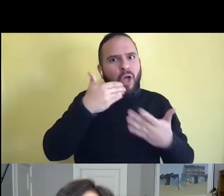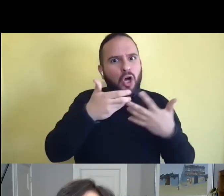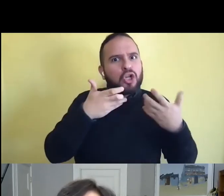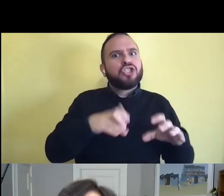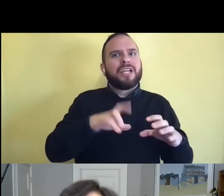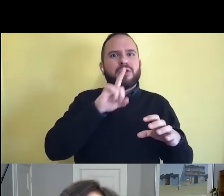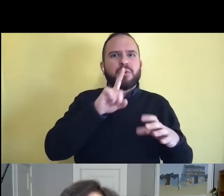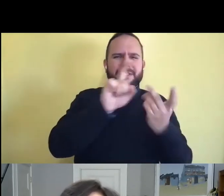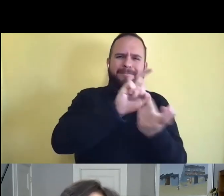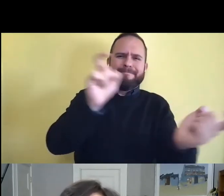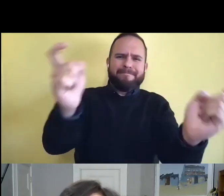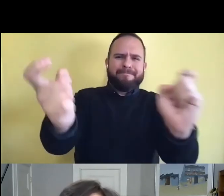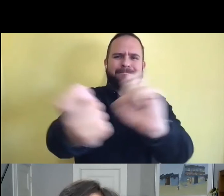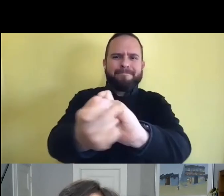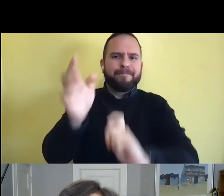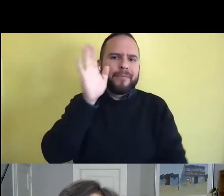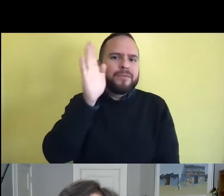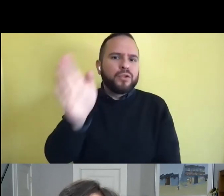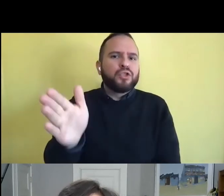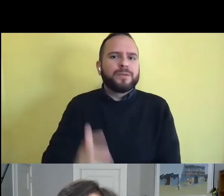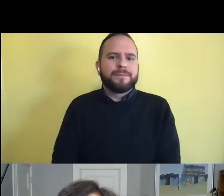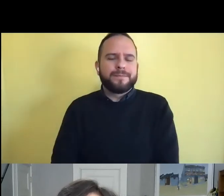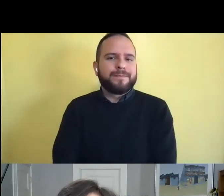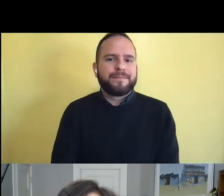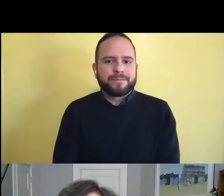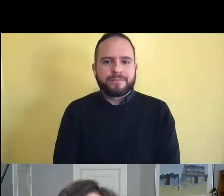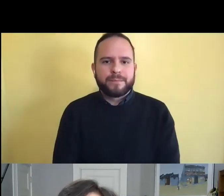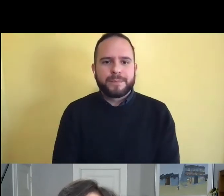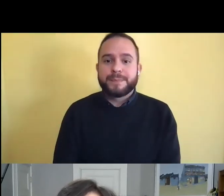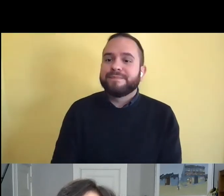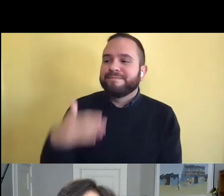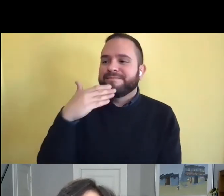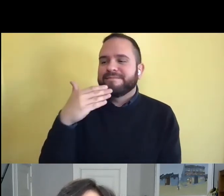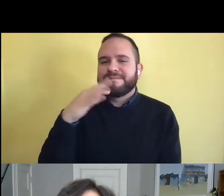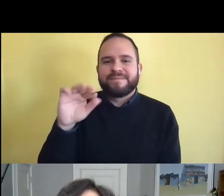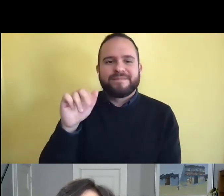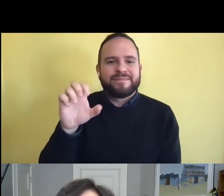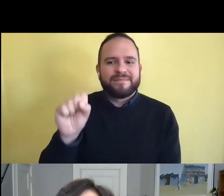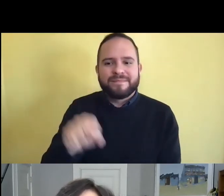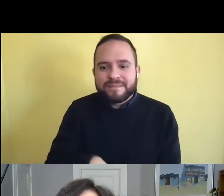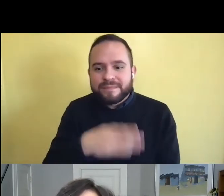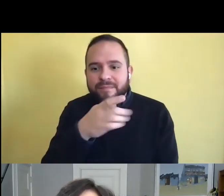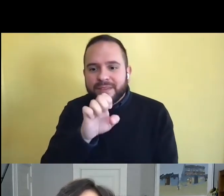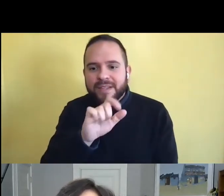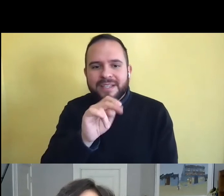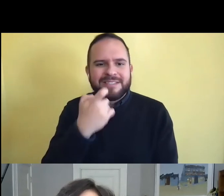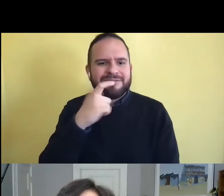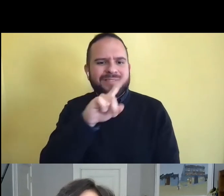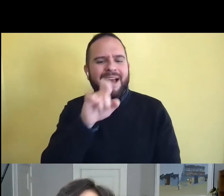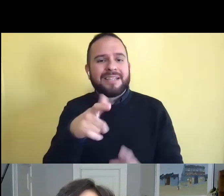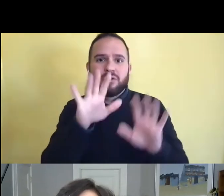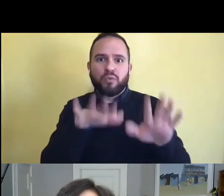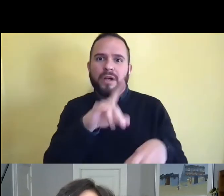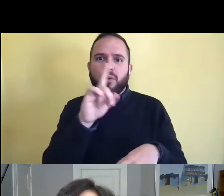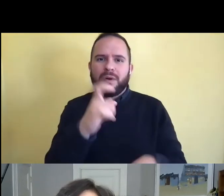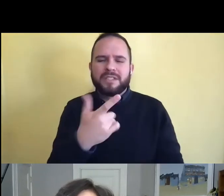differently. Well said, Francis. Elaine asked, and this is a great question, how come people with disabilities involved